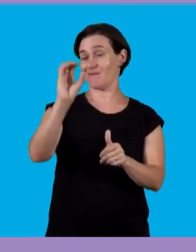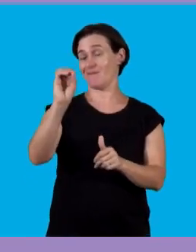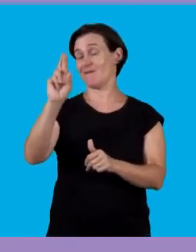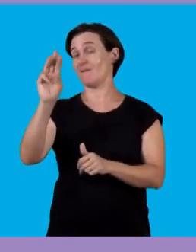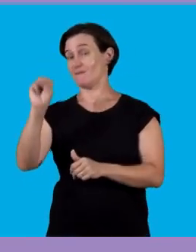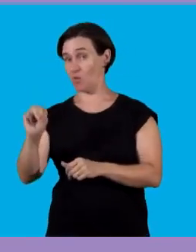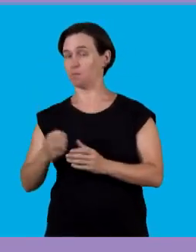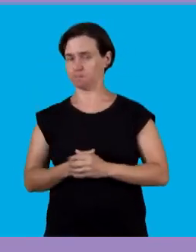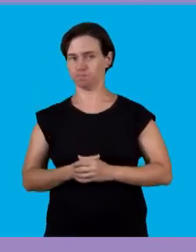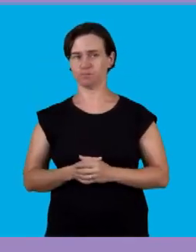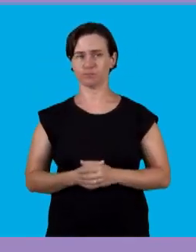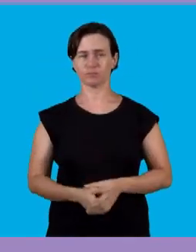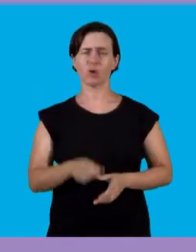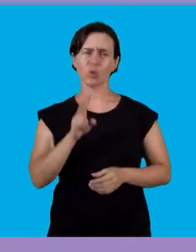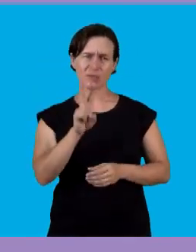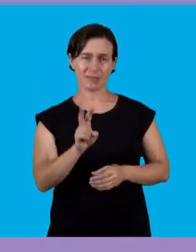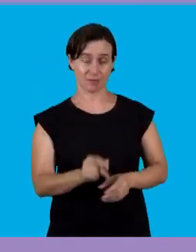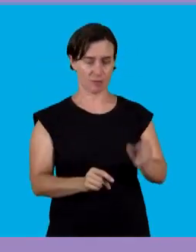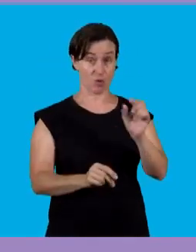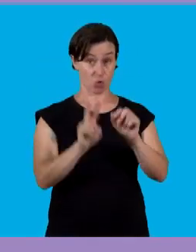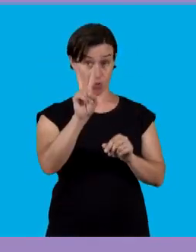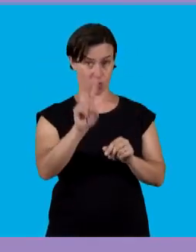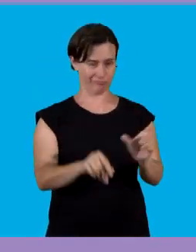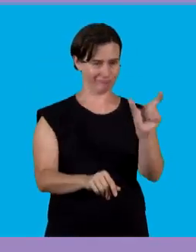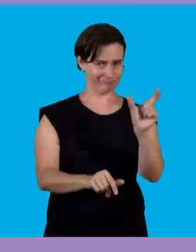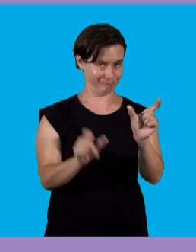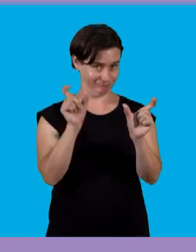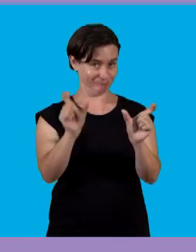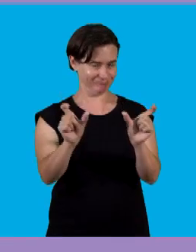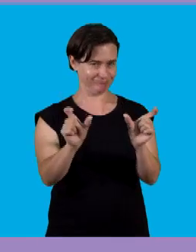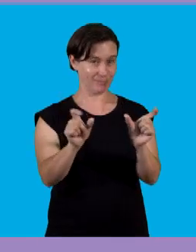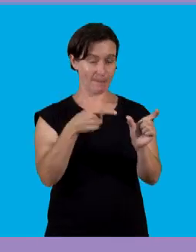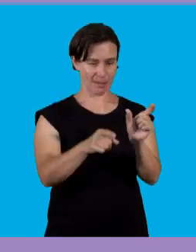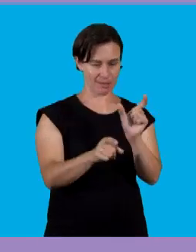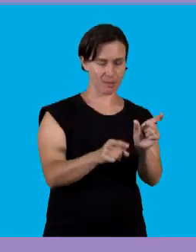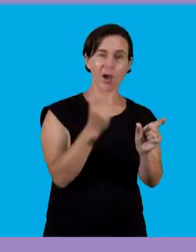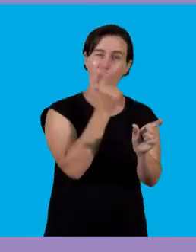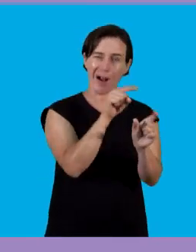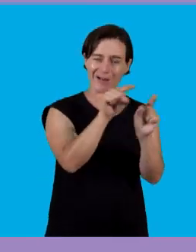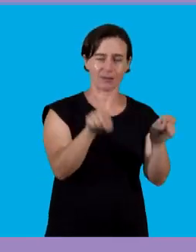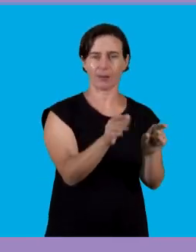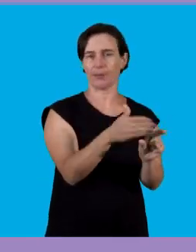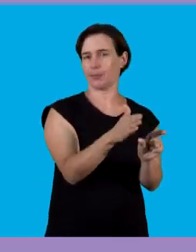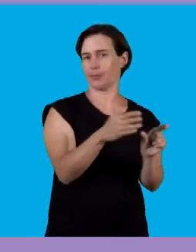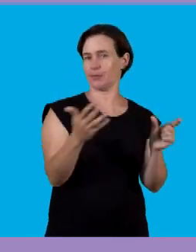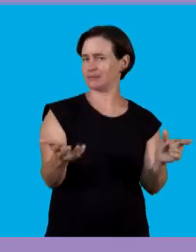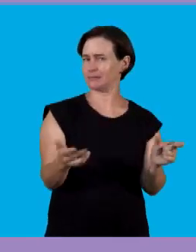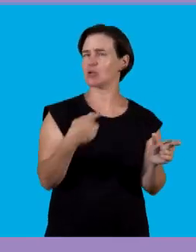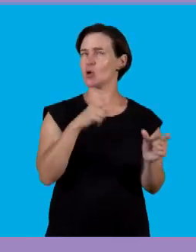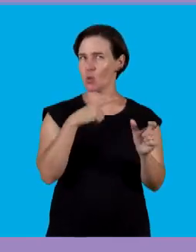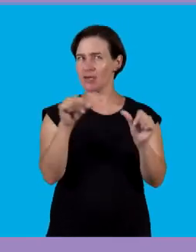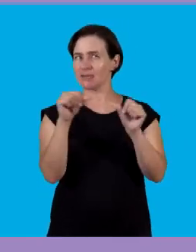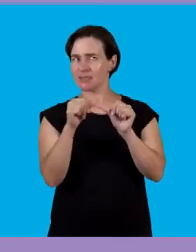we can see that our rule, it does have 2 parts to it, but one of the parts is not given to us. So we need to